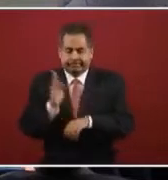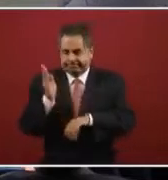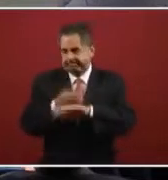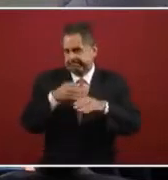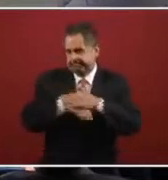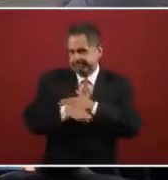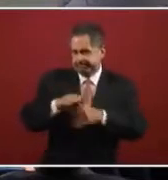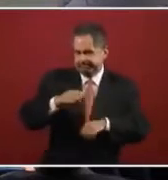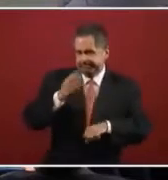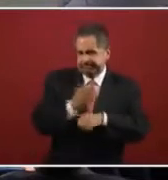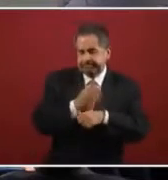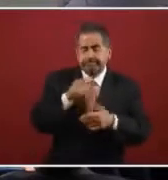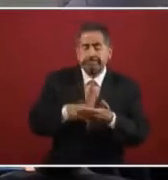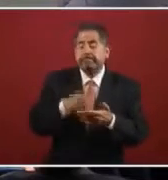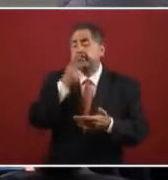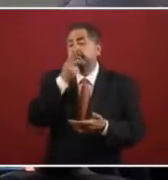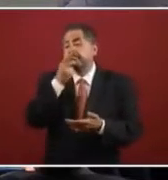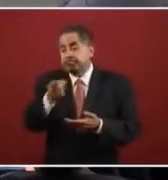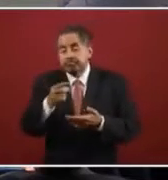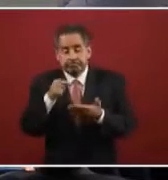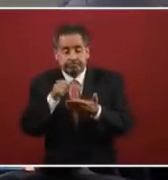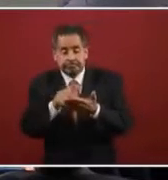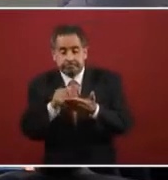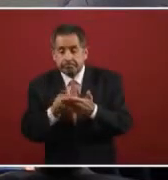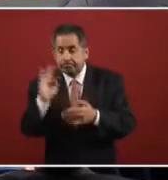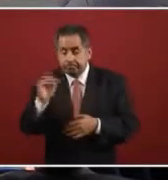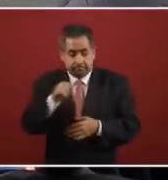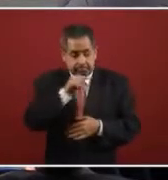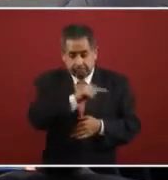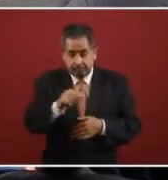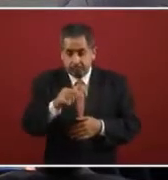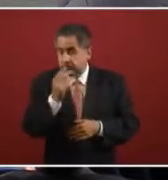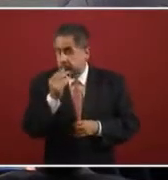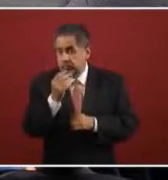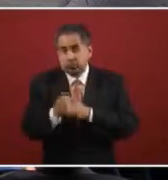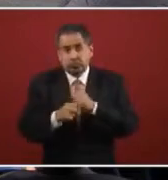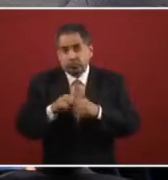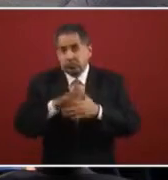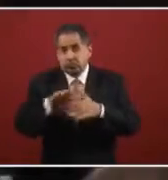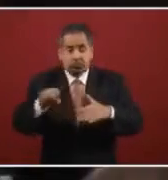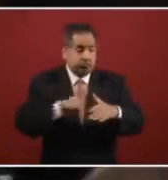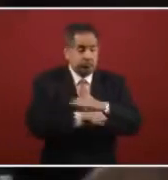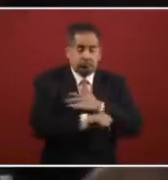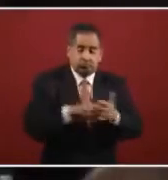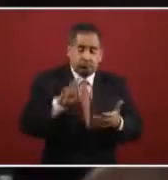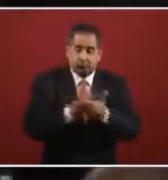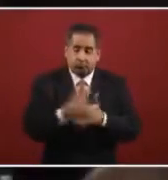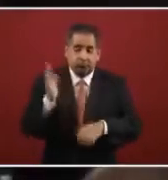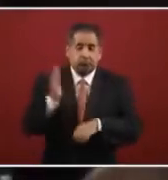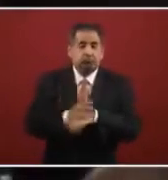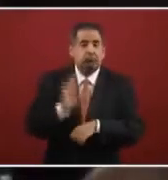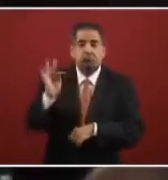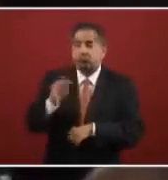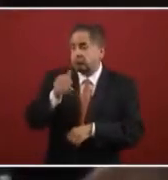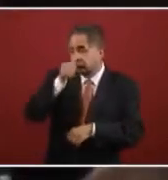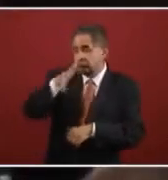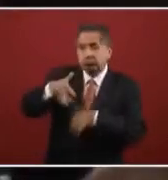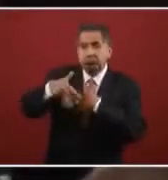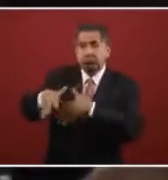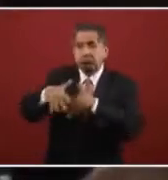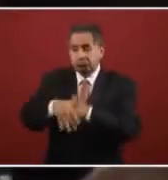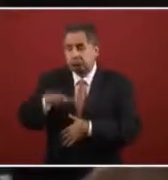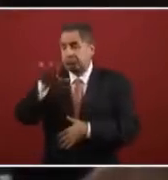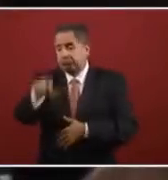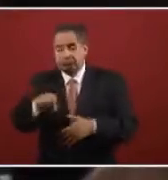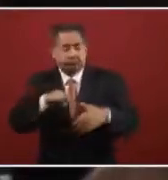que stick trata de que that plantea it sancionar plans con to bastantes años de sanction cárcel a with quienes realicen bloqueos y manifestaciones. Si